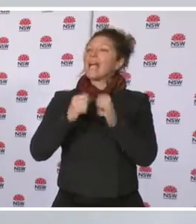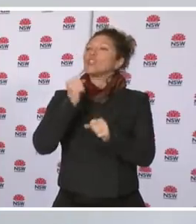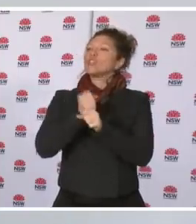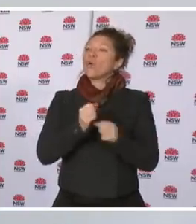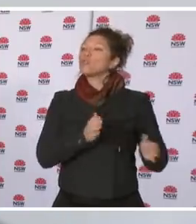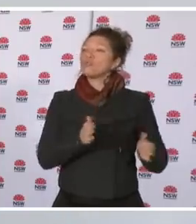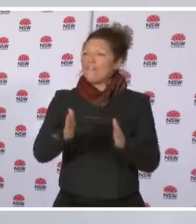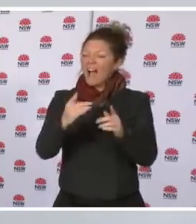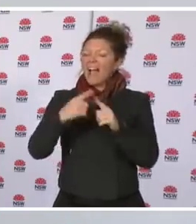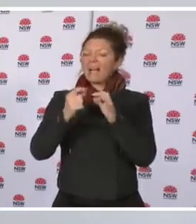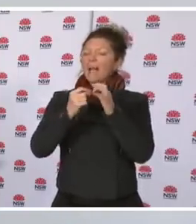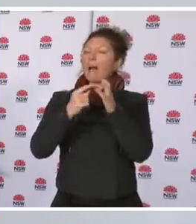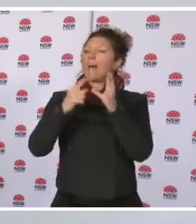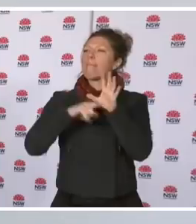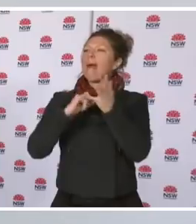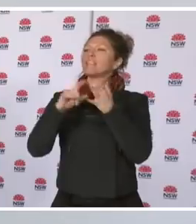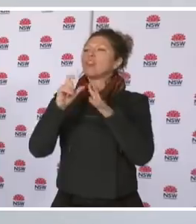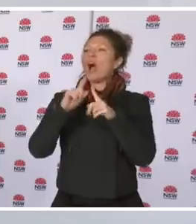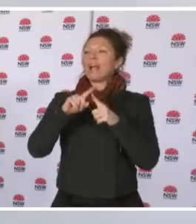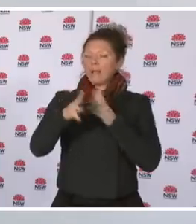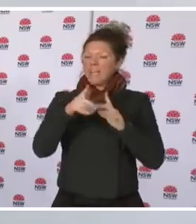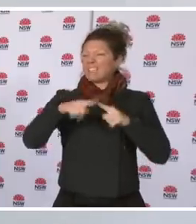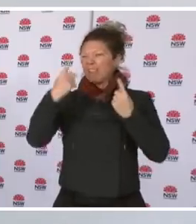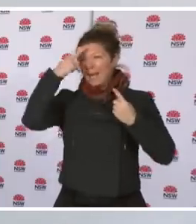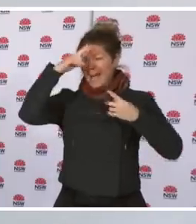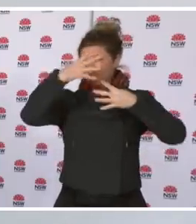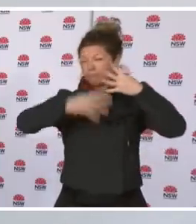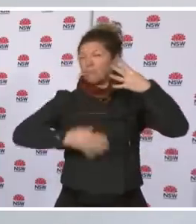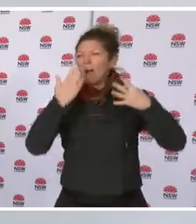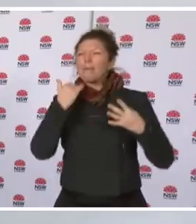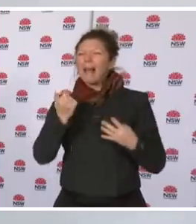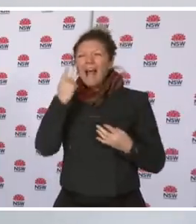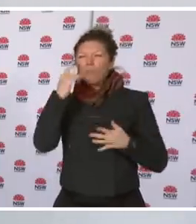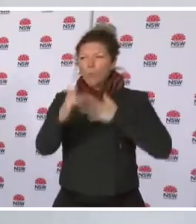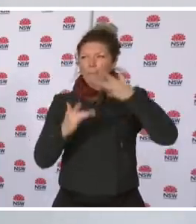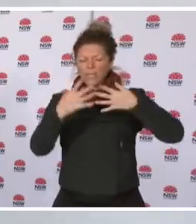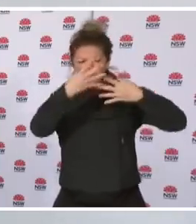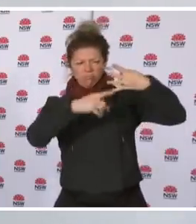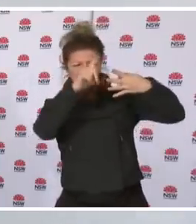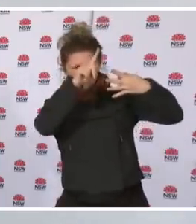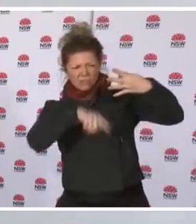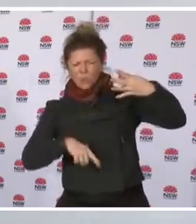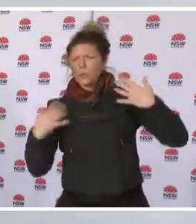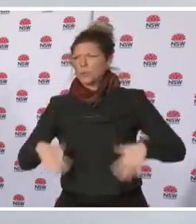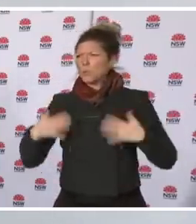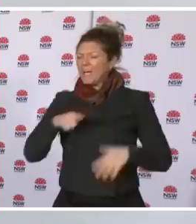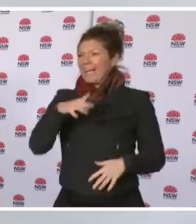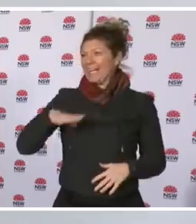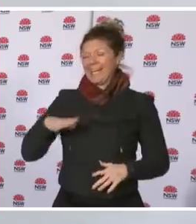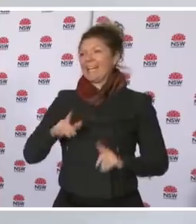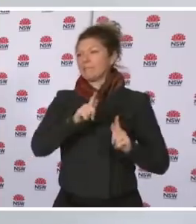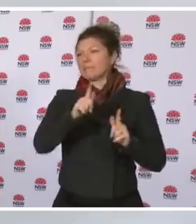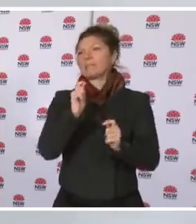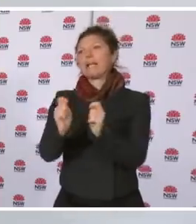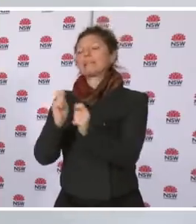Shire. And this goes to my final point, that we do need to make sure that we aren't complacent, that